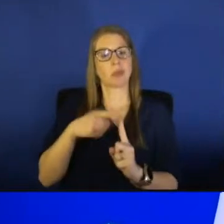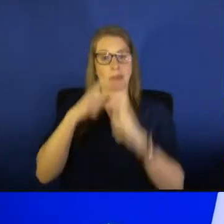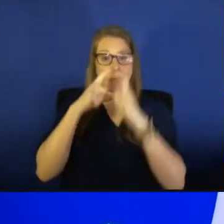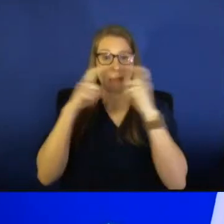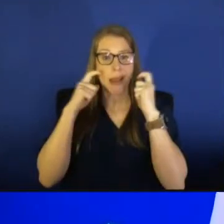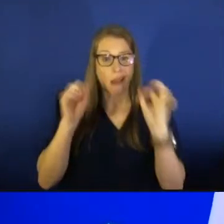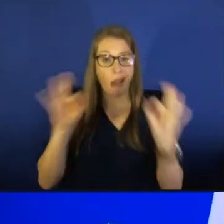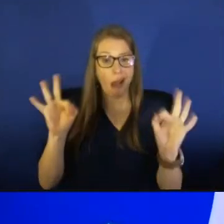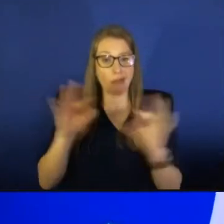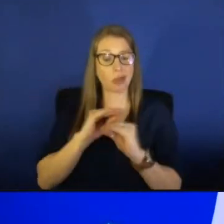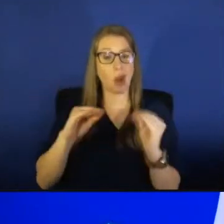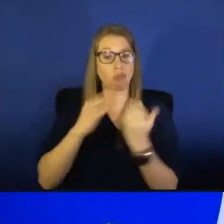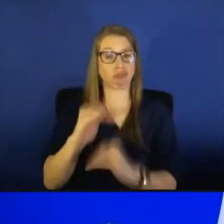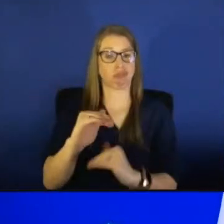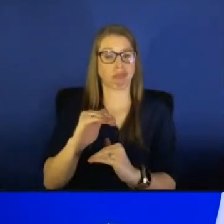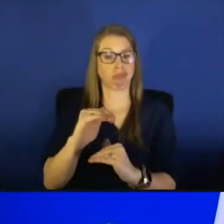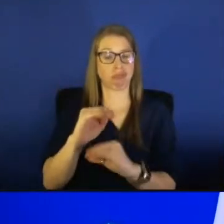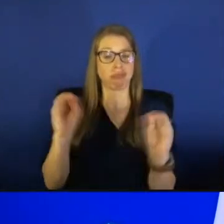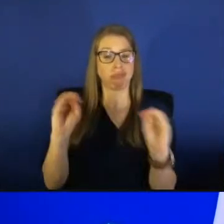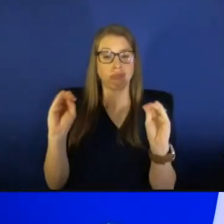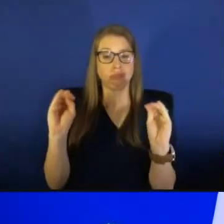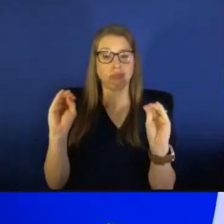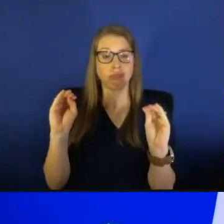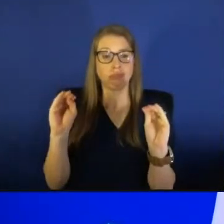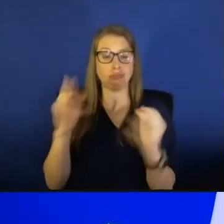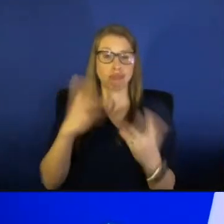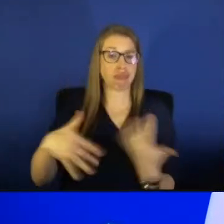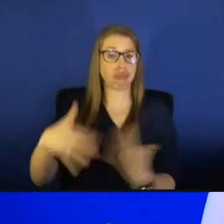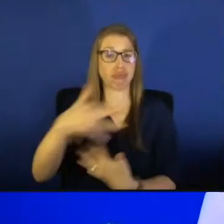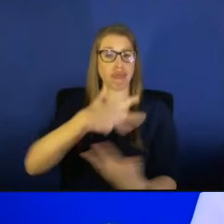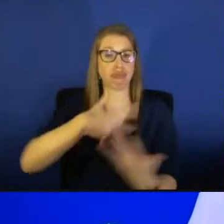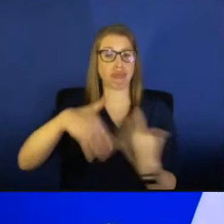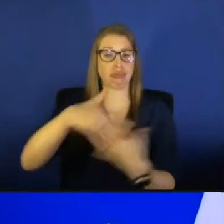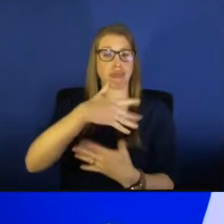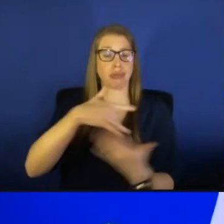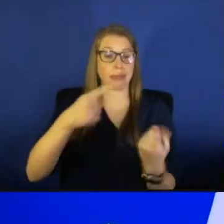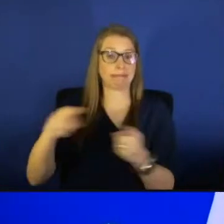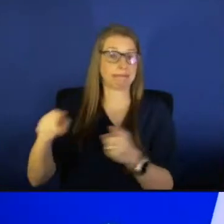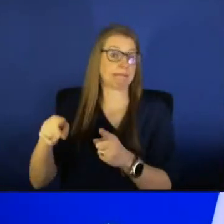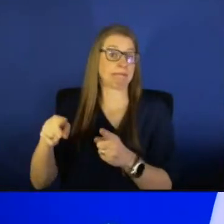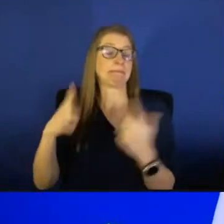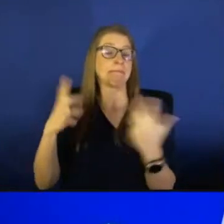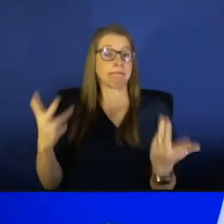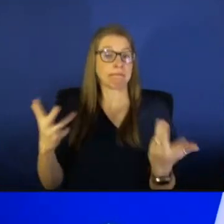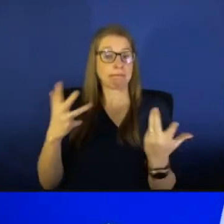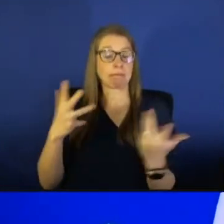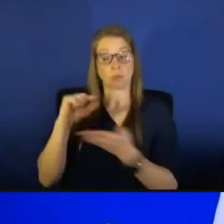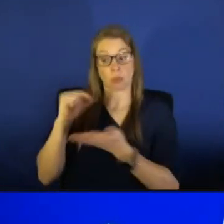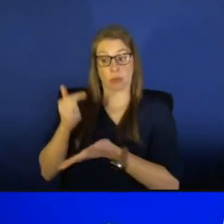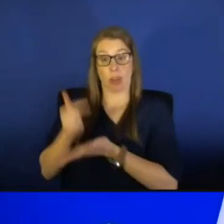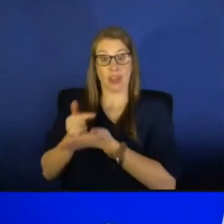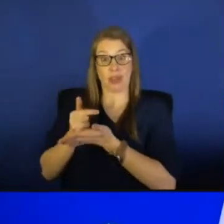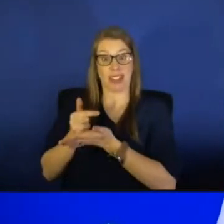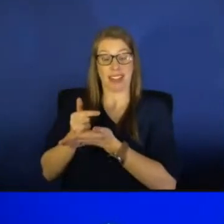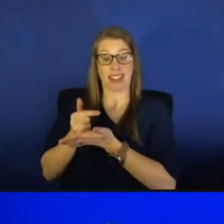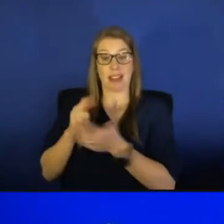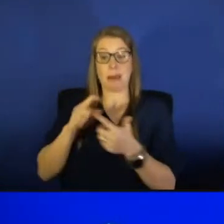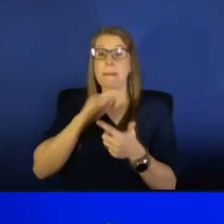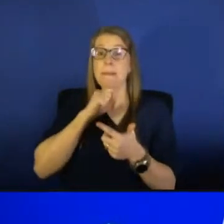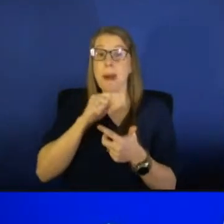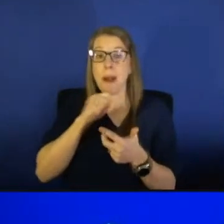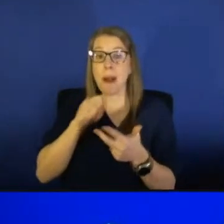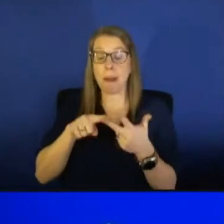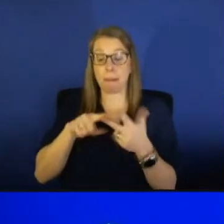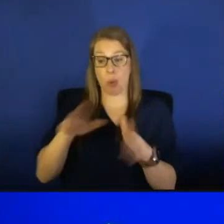restrictions, and you are having gatherings, you know, again, we talked about graduation season, prom season, wedding season, those